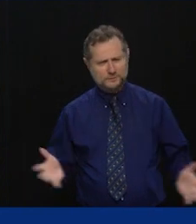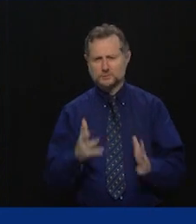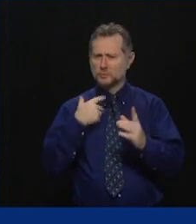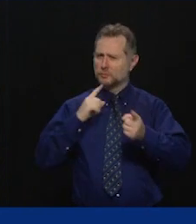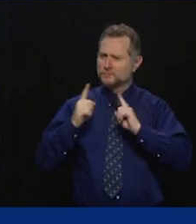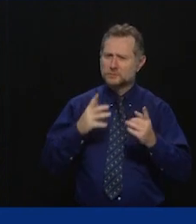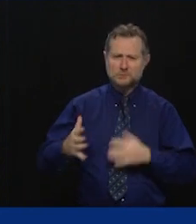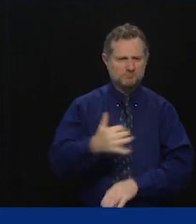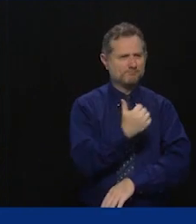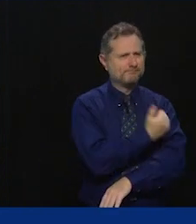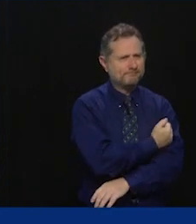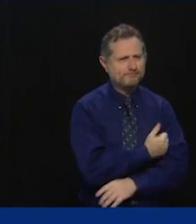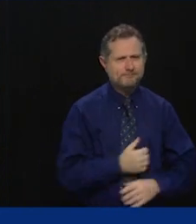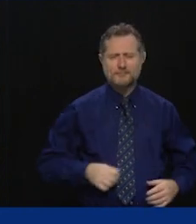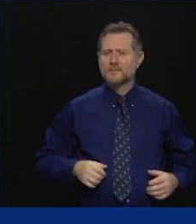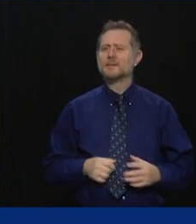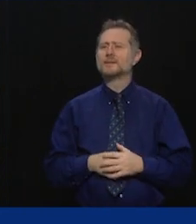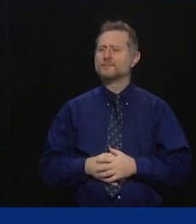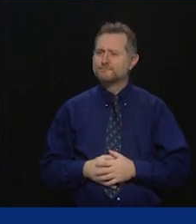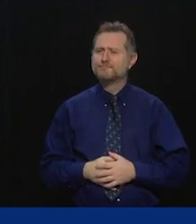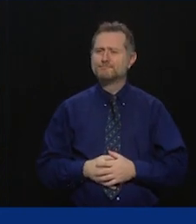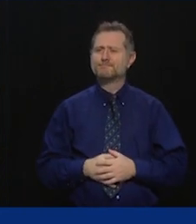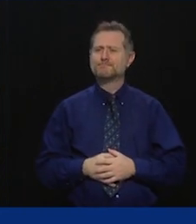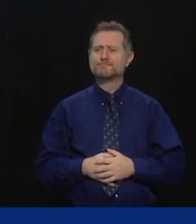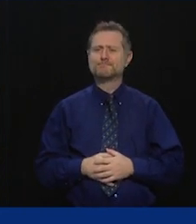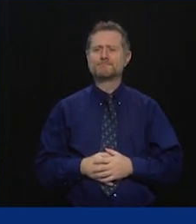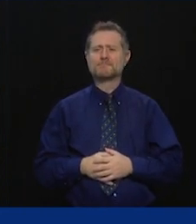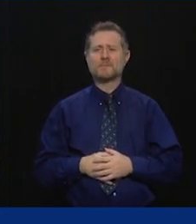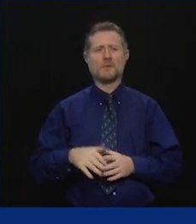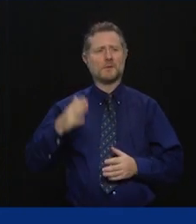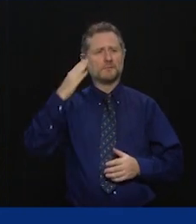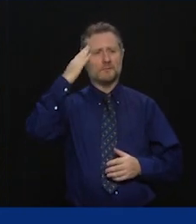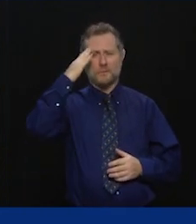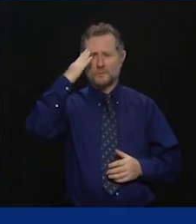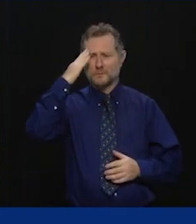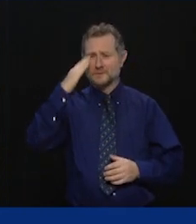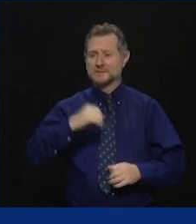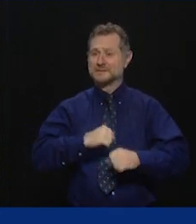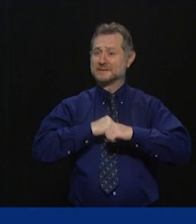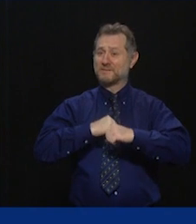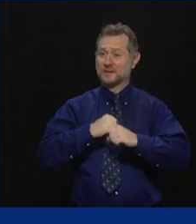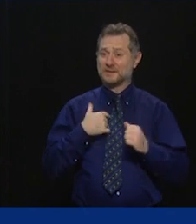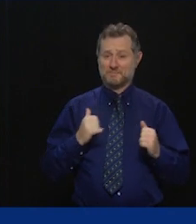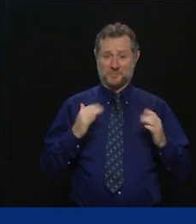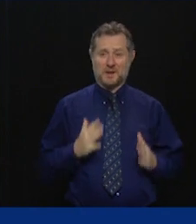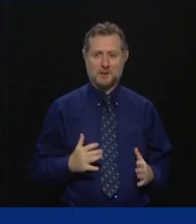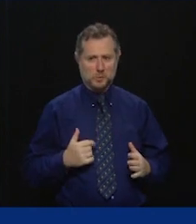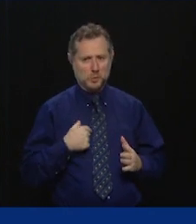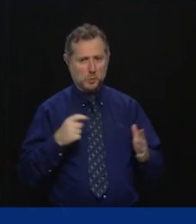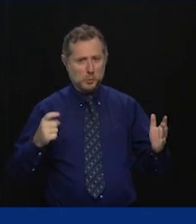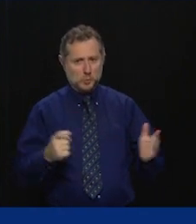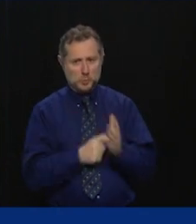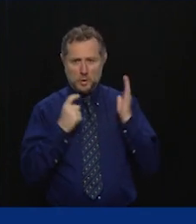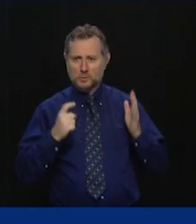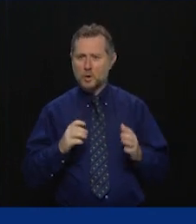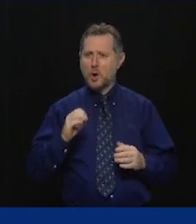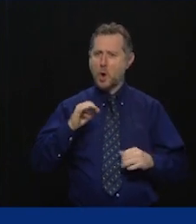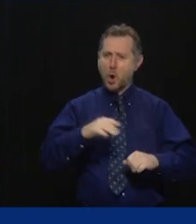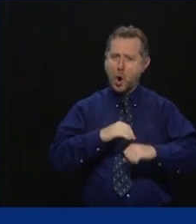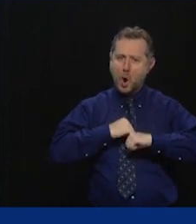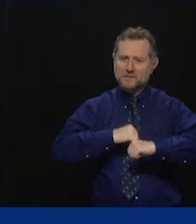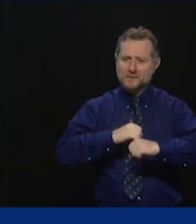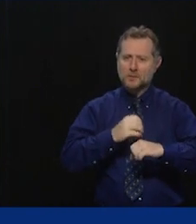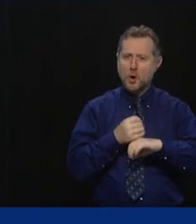vaccinated. And, you know, as a defensive player, sometimes the best defense is a great offense. And I'm encouraging everyone to go on offense against